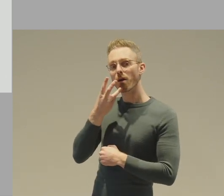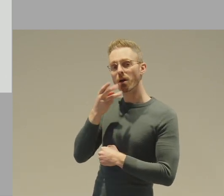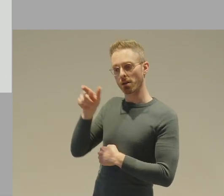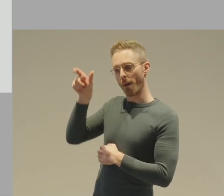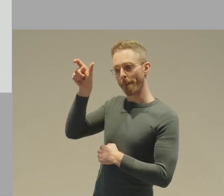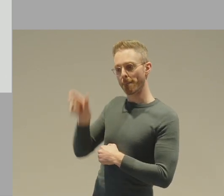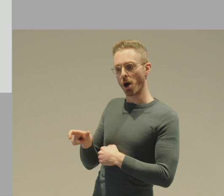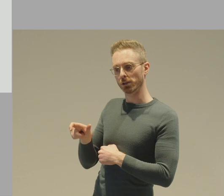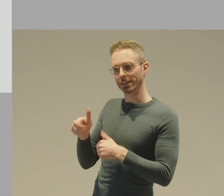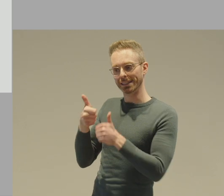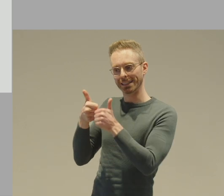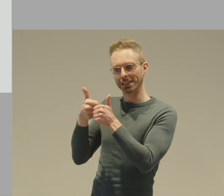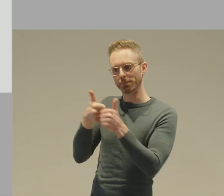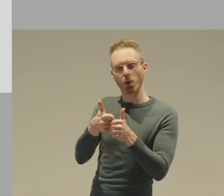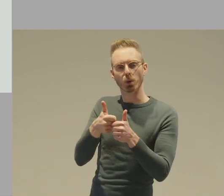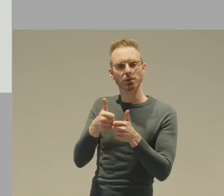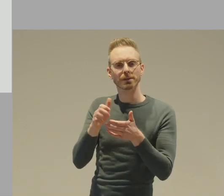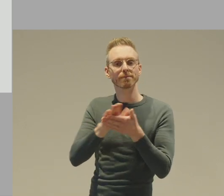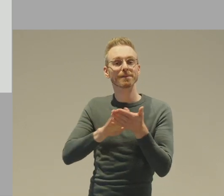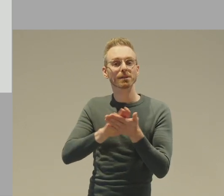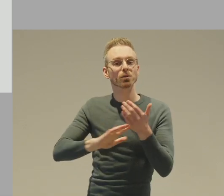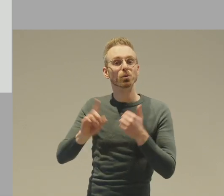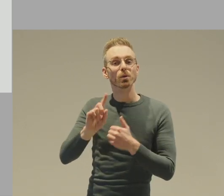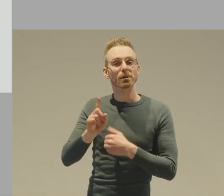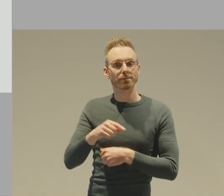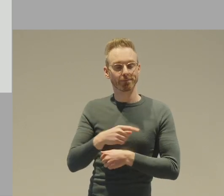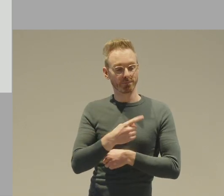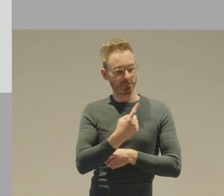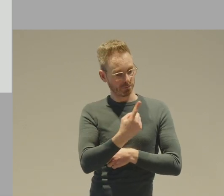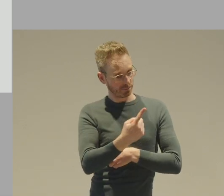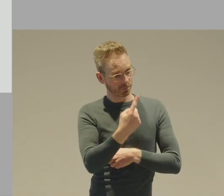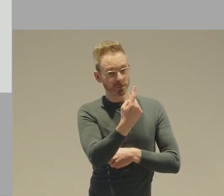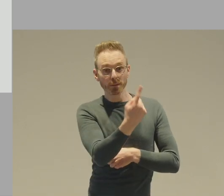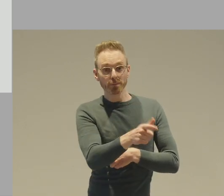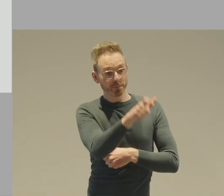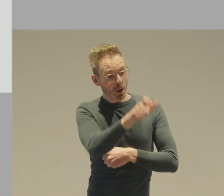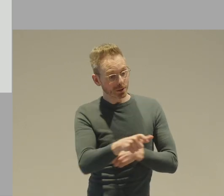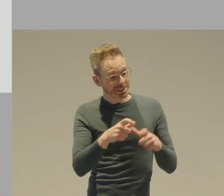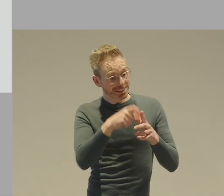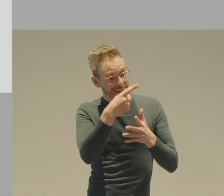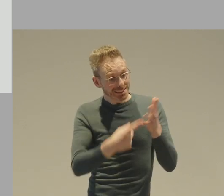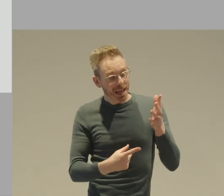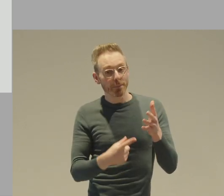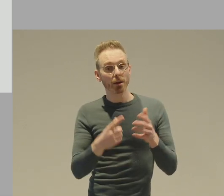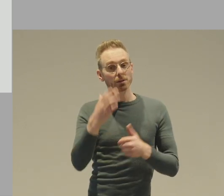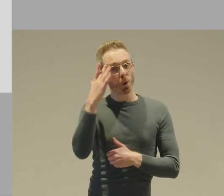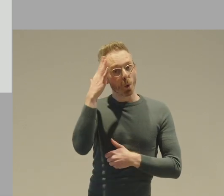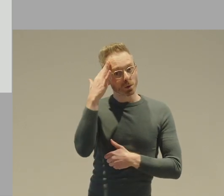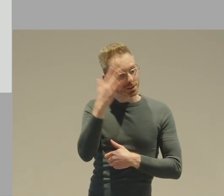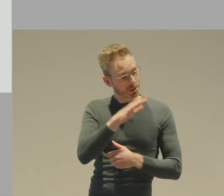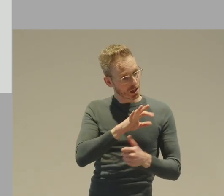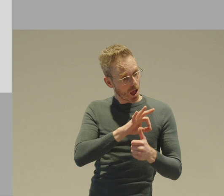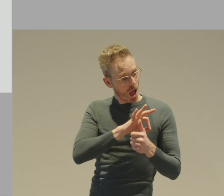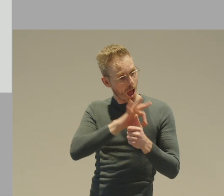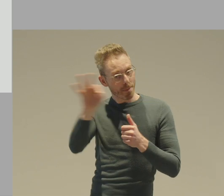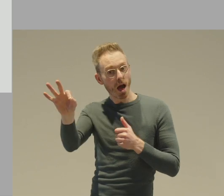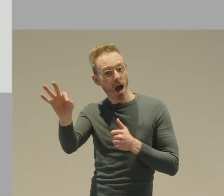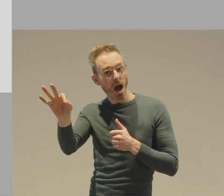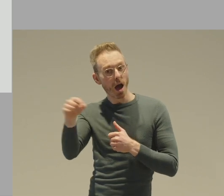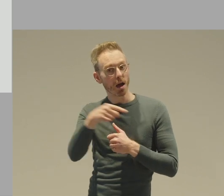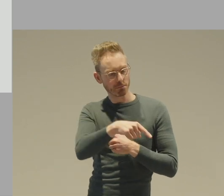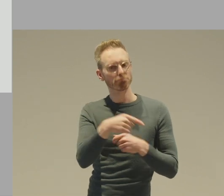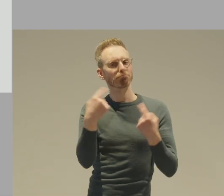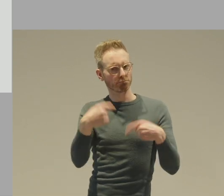basically means that anybody applying is allowed to have somebody to help them. Somebody like me, you're allowed to